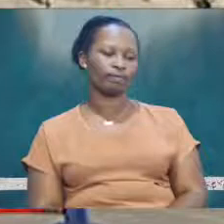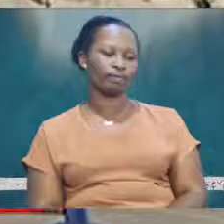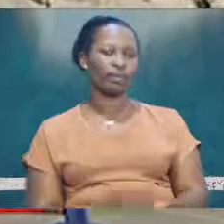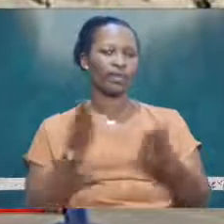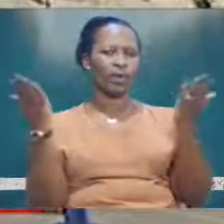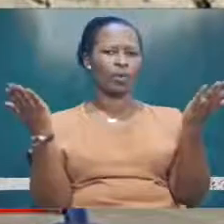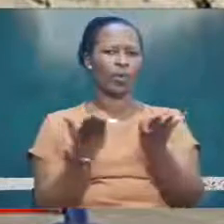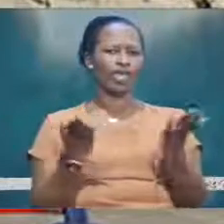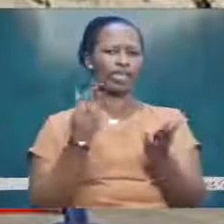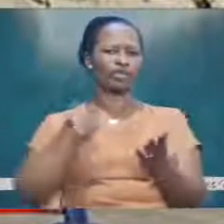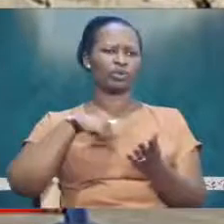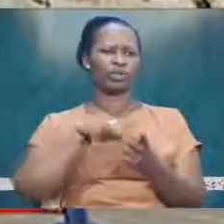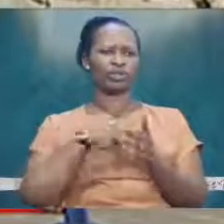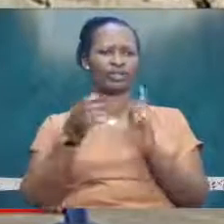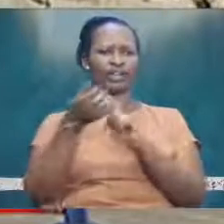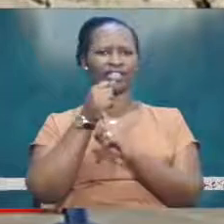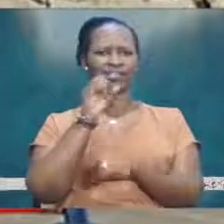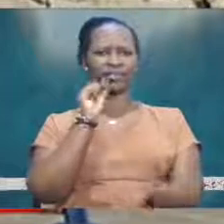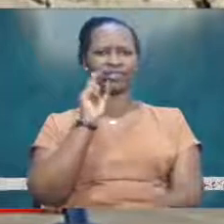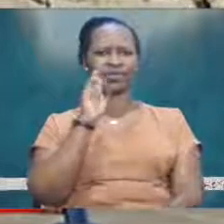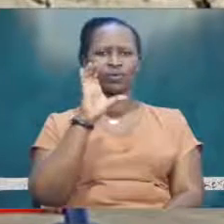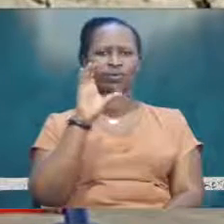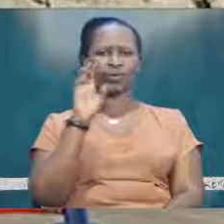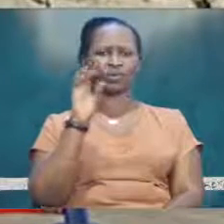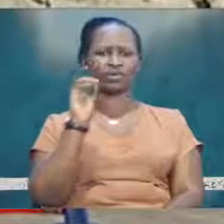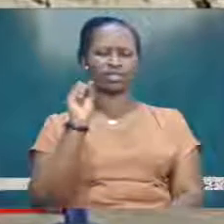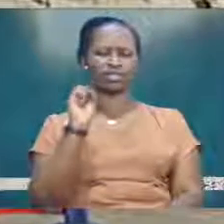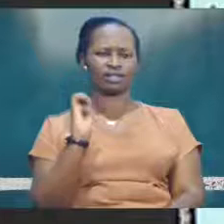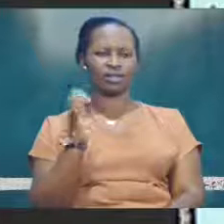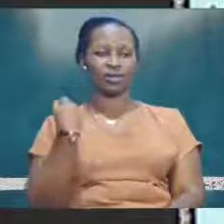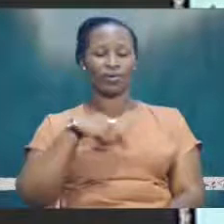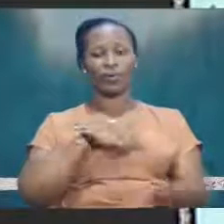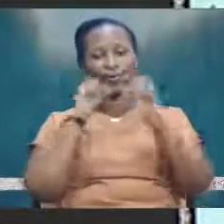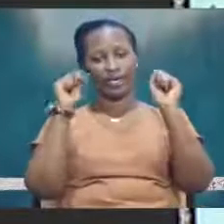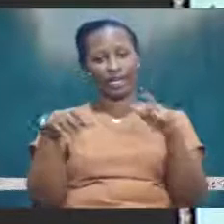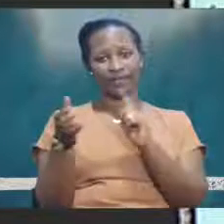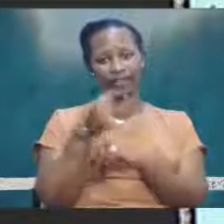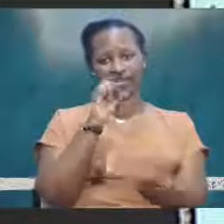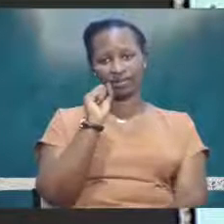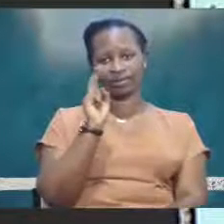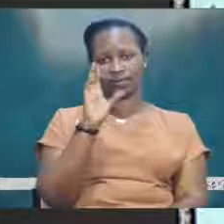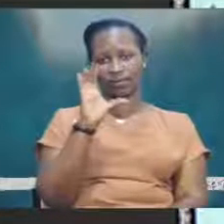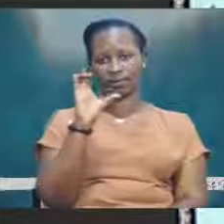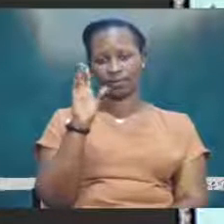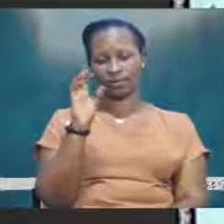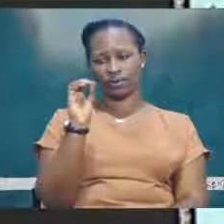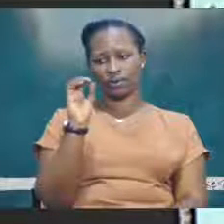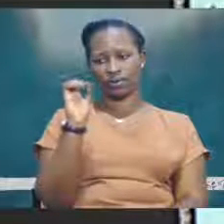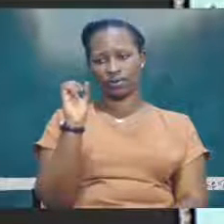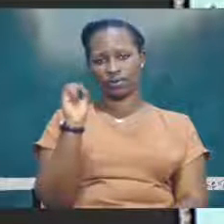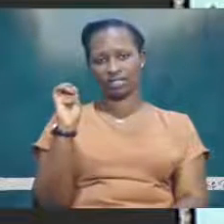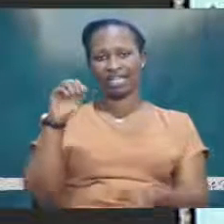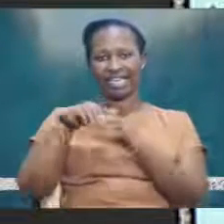Where do we find sucrose? We can find sucrose in